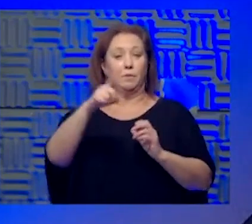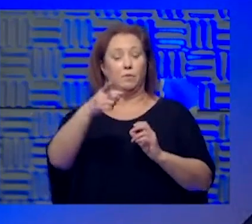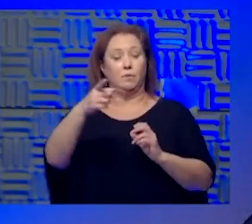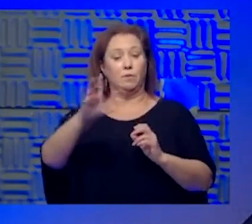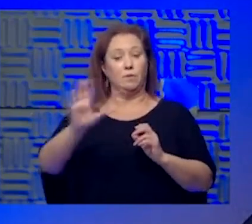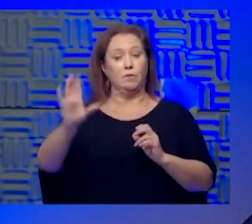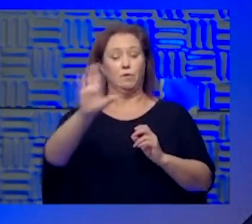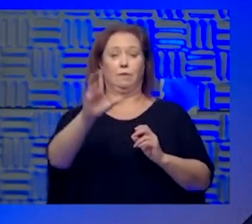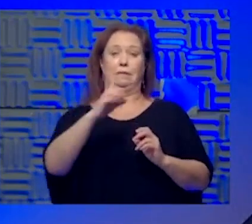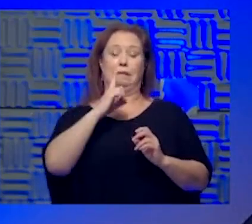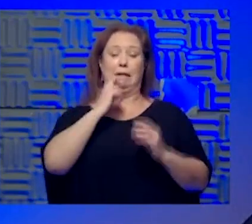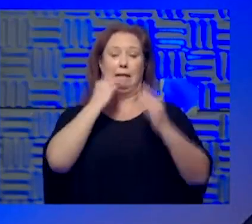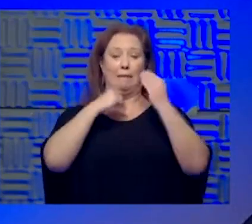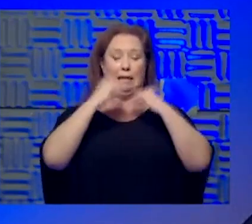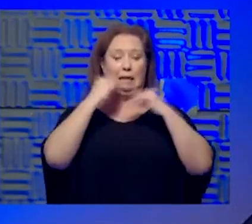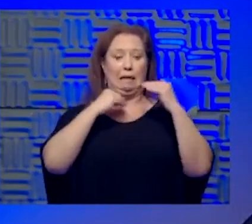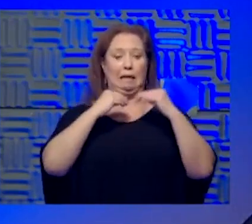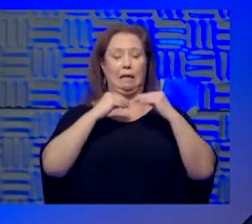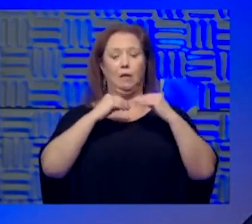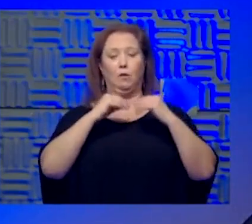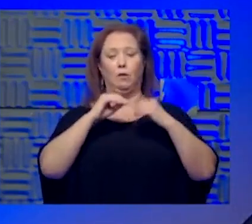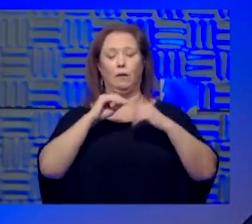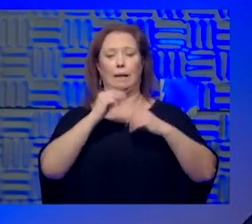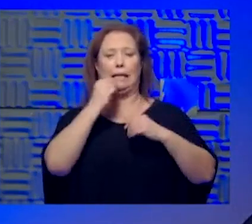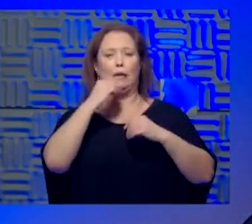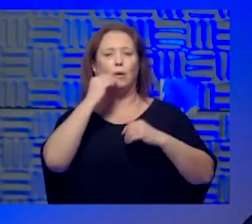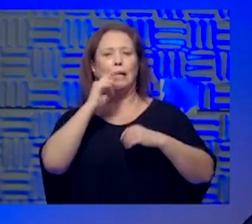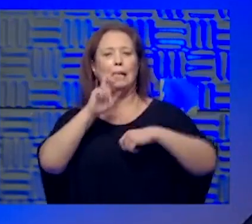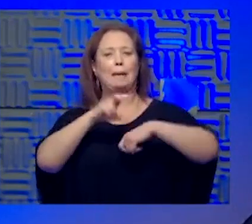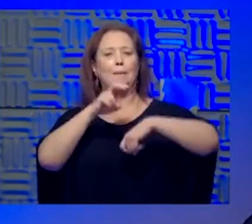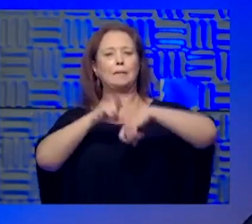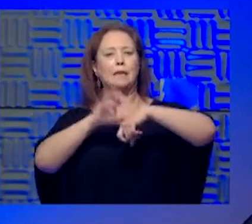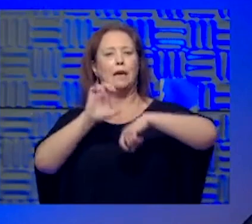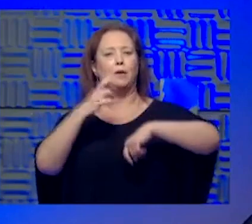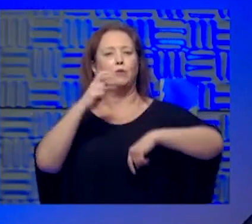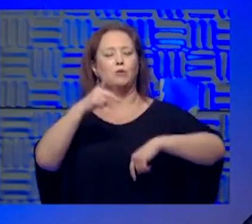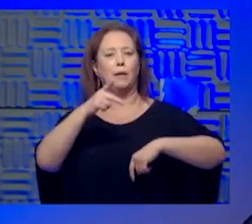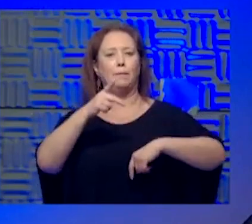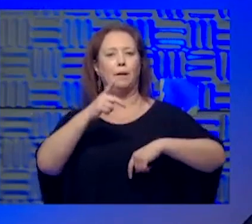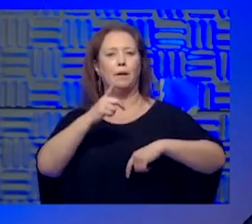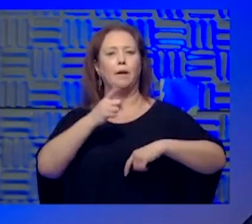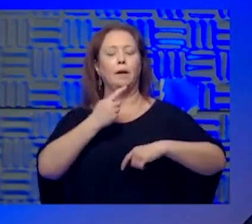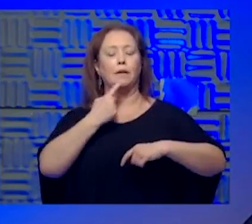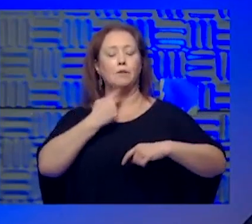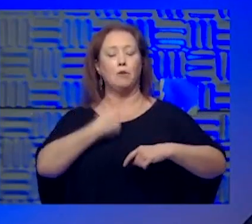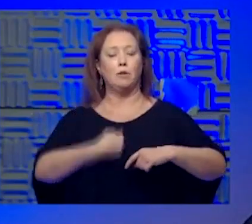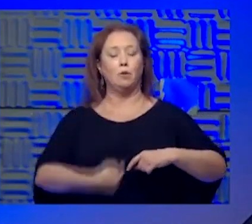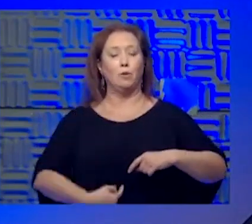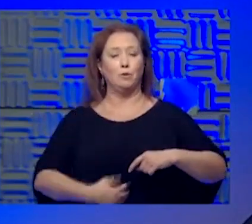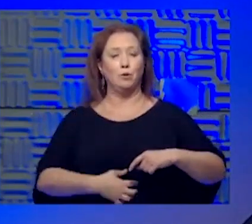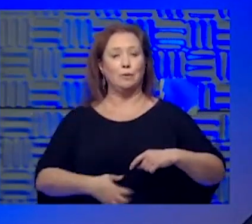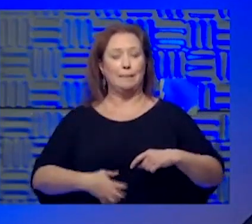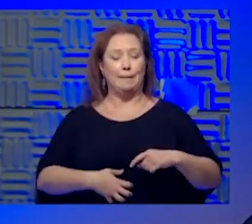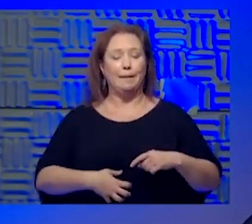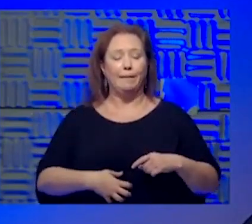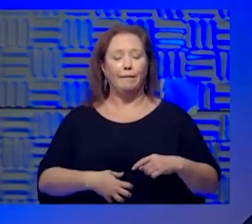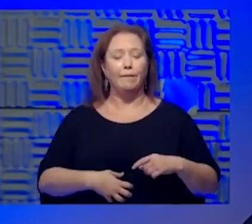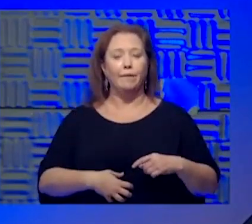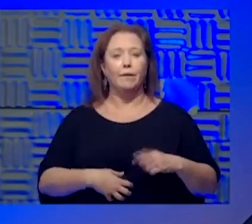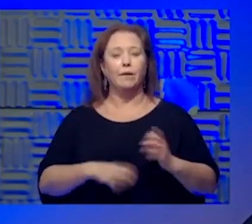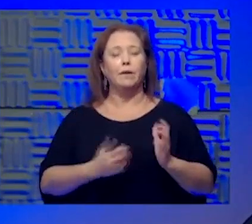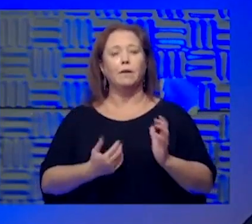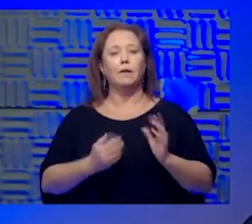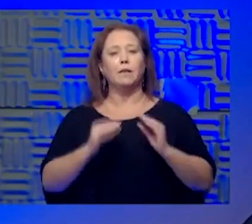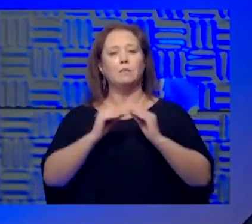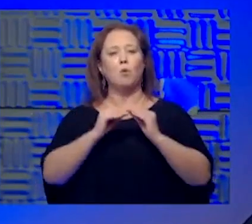are, say, eating it or it's on the chip, it's still going to get down into the stomach. It's not again, it's